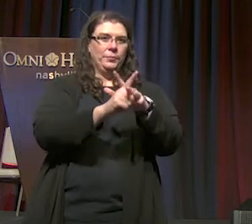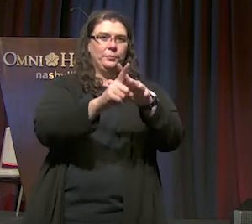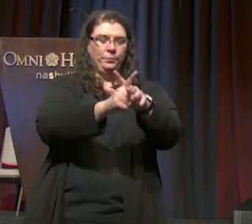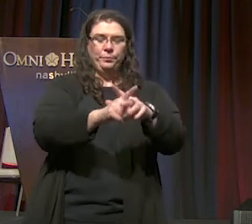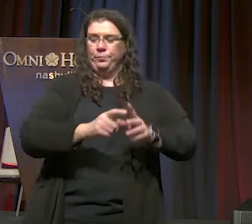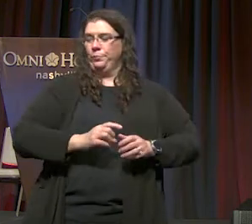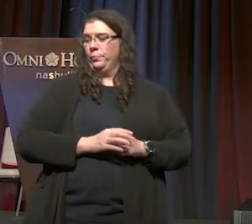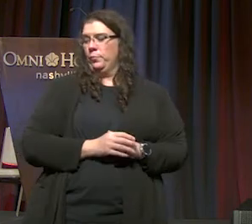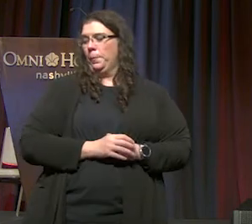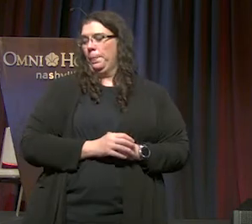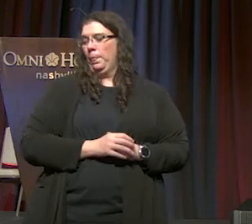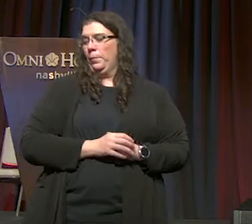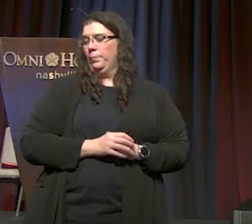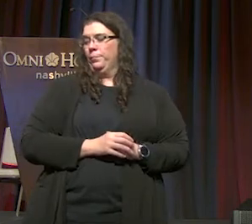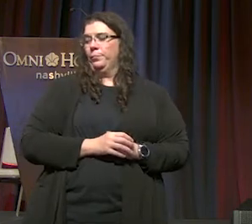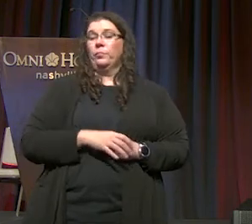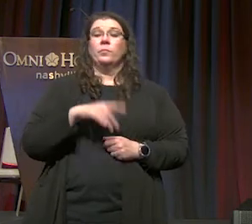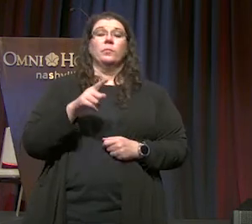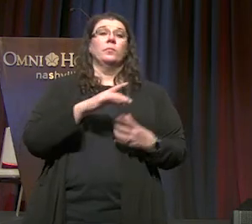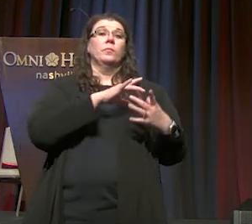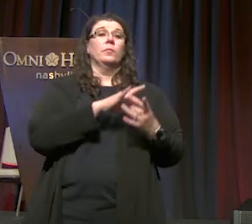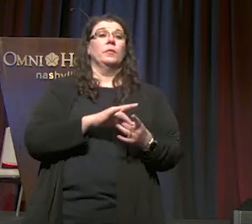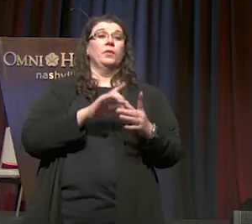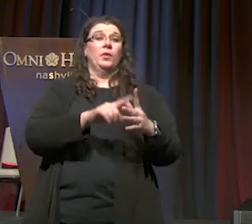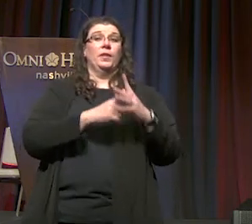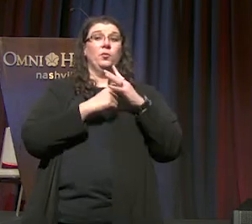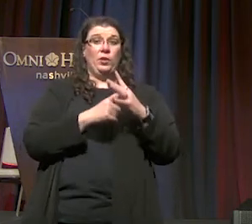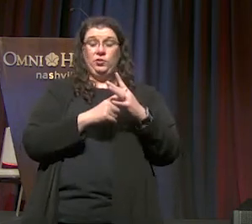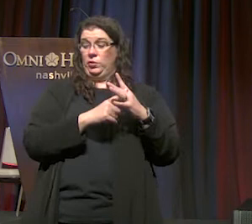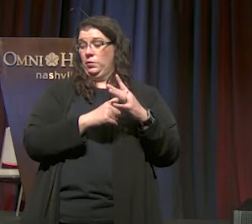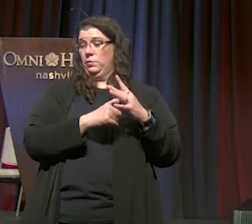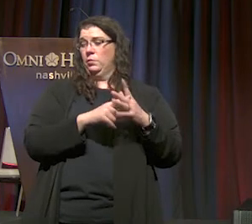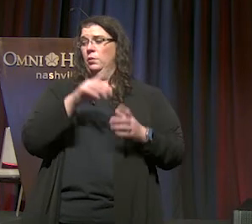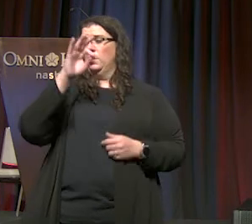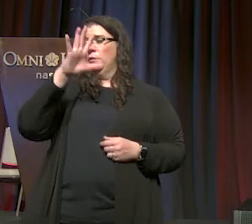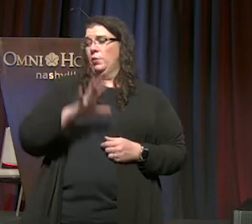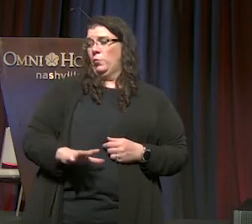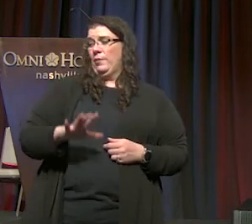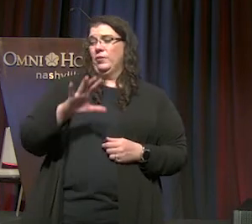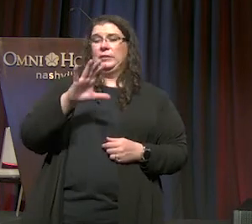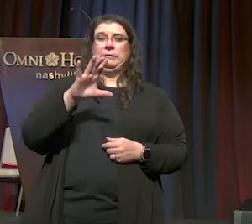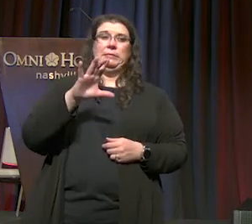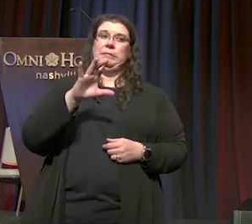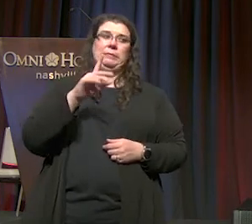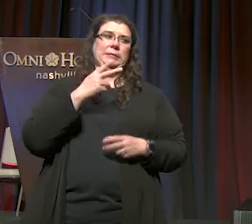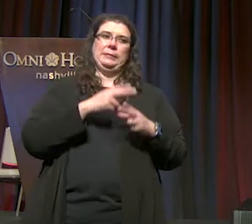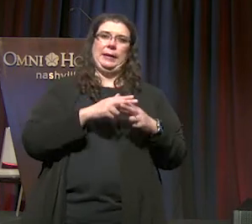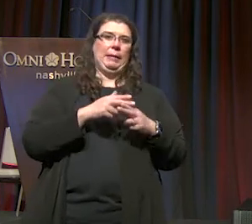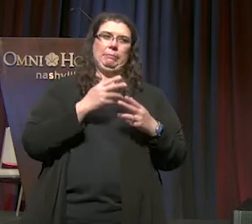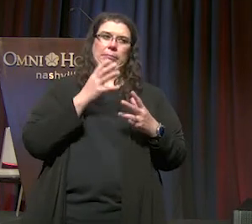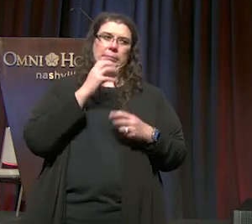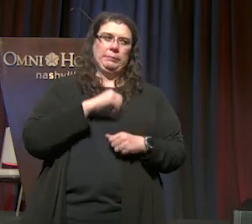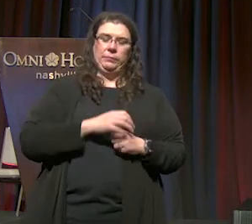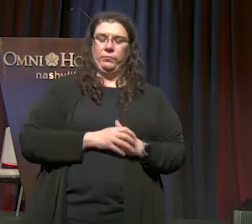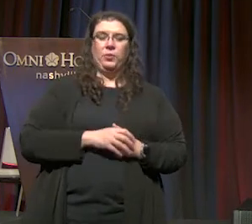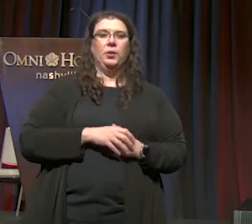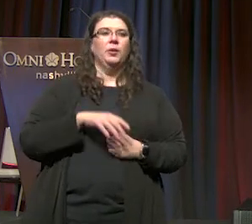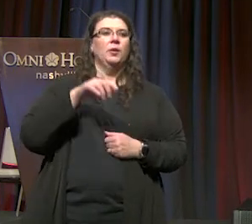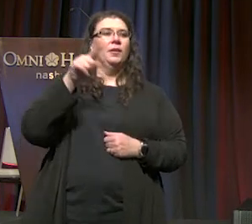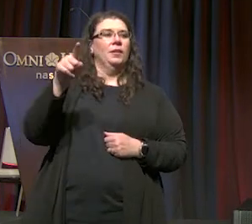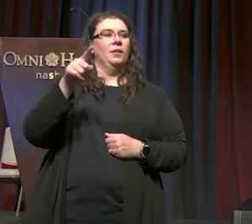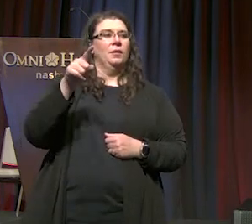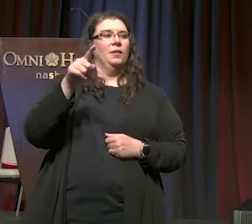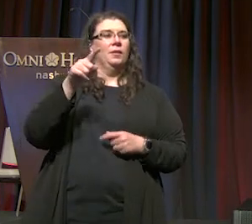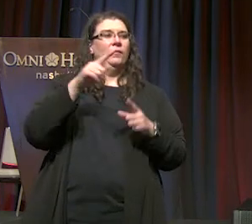Parallel to the resolution, the Reverend Jonathan Olanday, a General Conference delegate from Davao